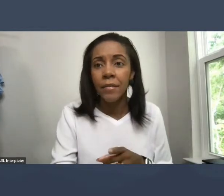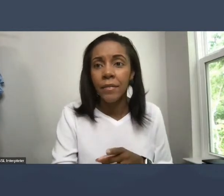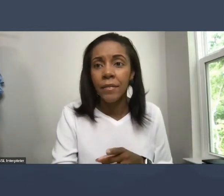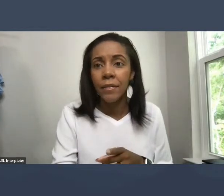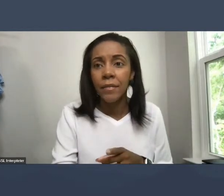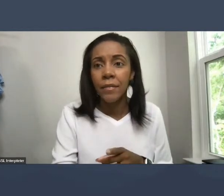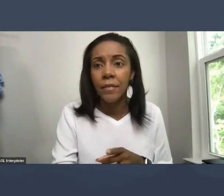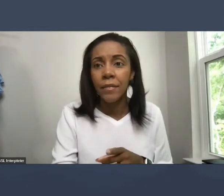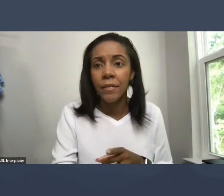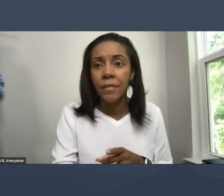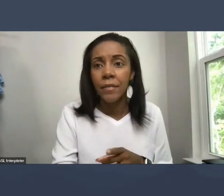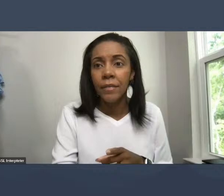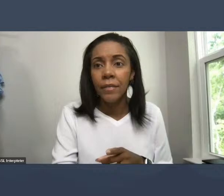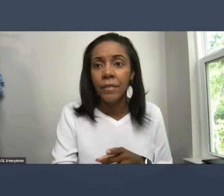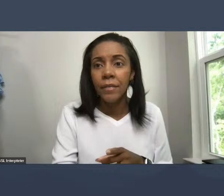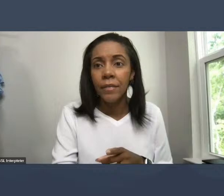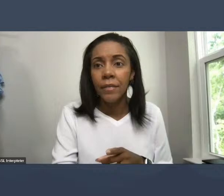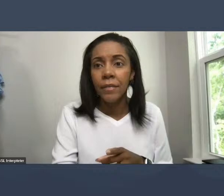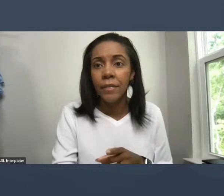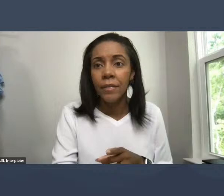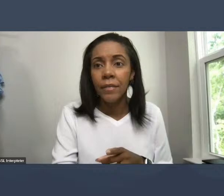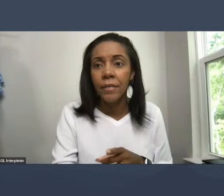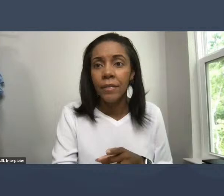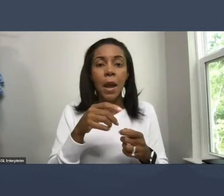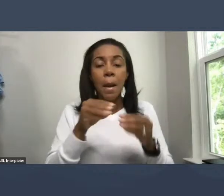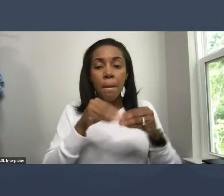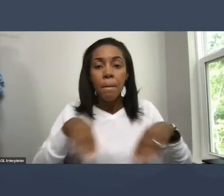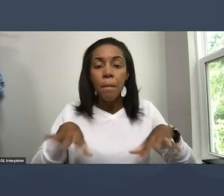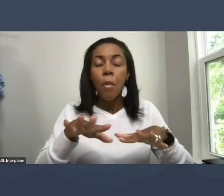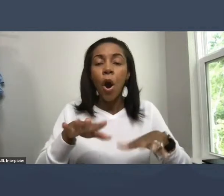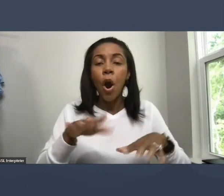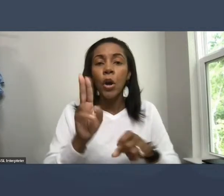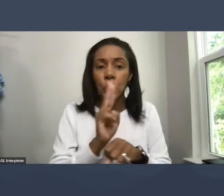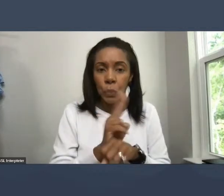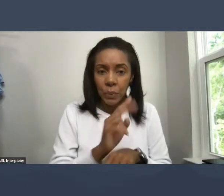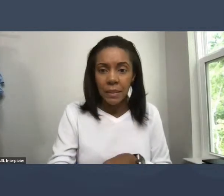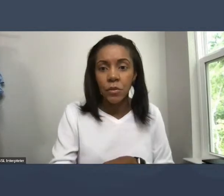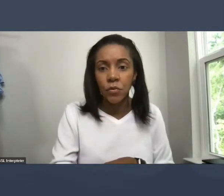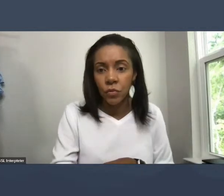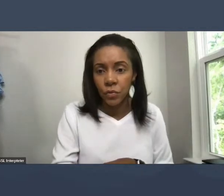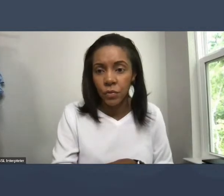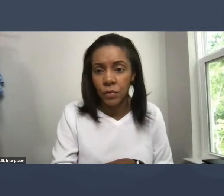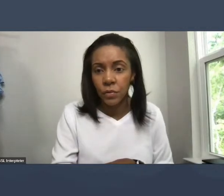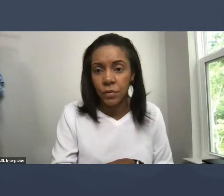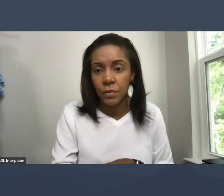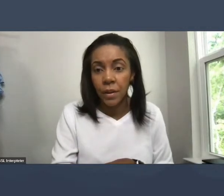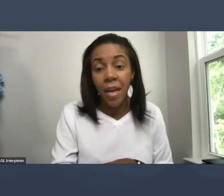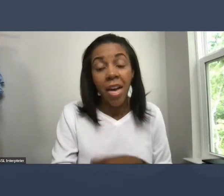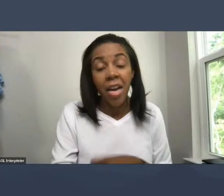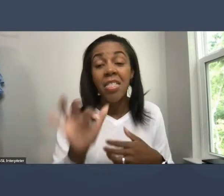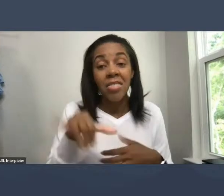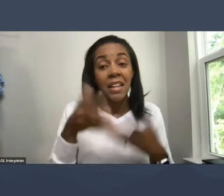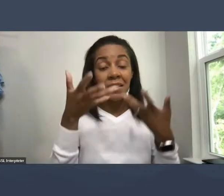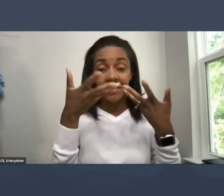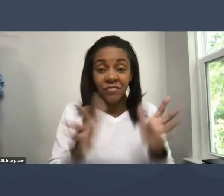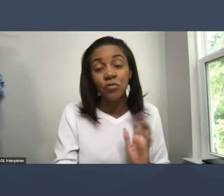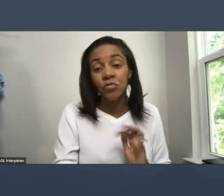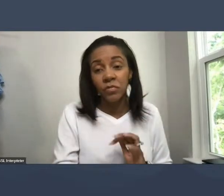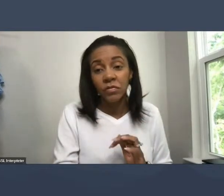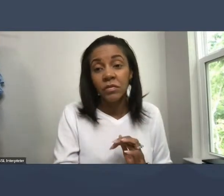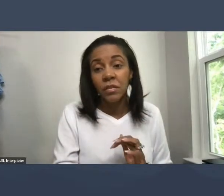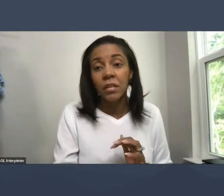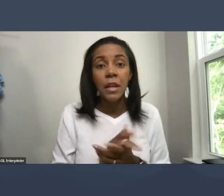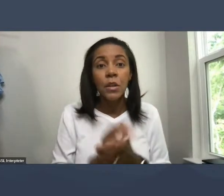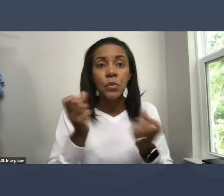park usage. So no parking spaces were contemplated. That concludes the parking paragraph. Outstanding. All right, so how